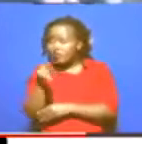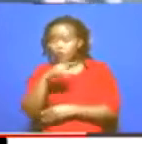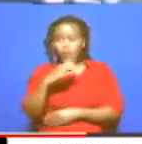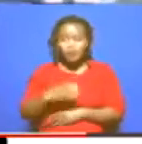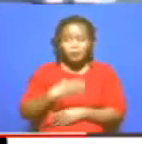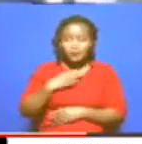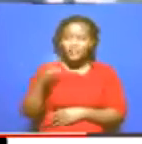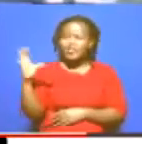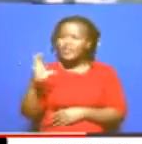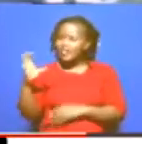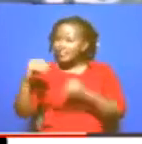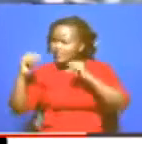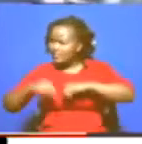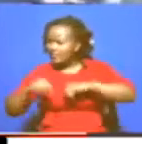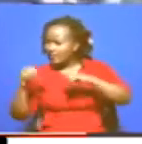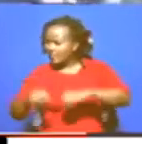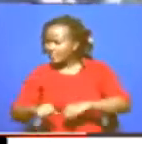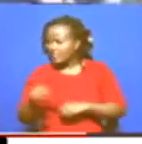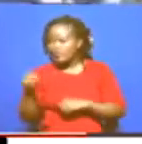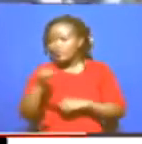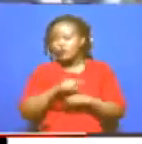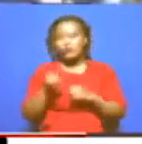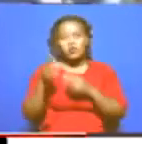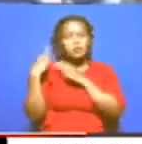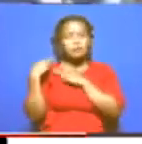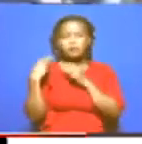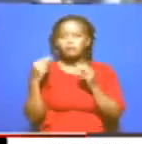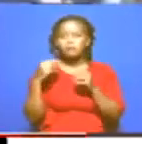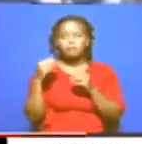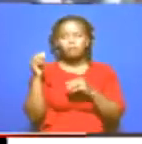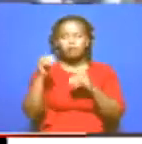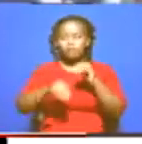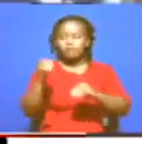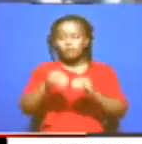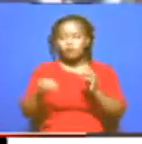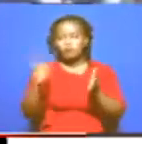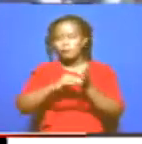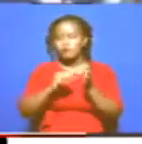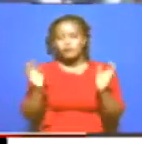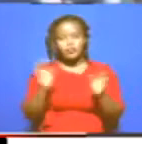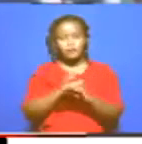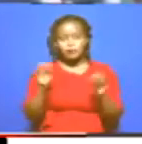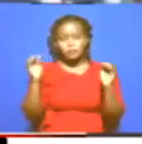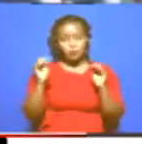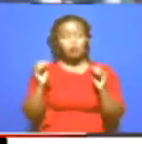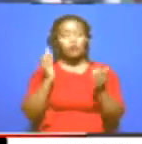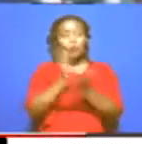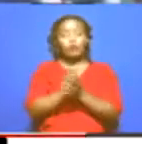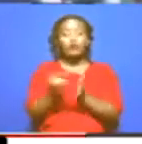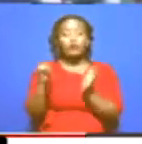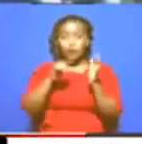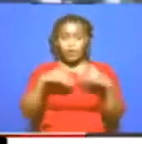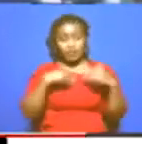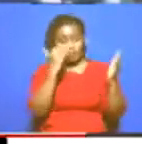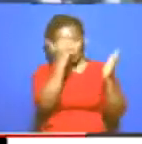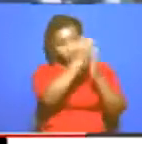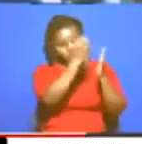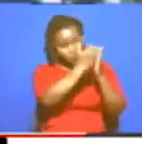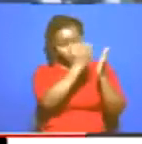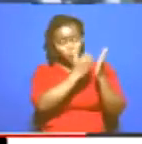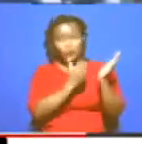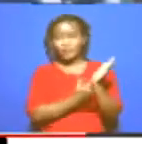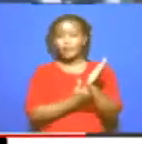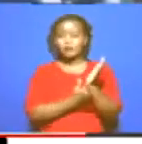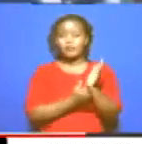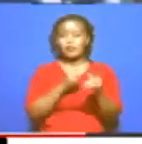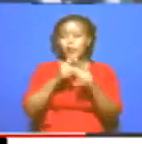we will not carry out that election. So much as we have a schedule, do not be surprised if maybe